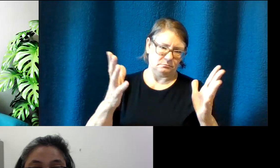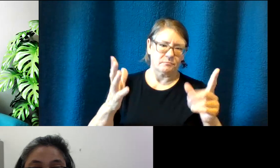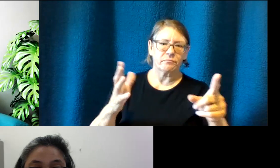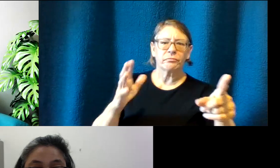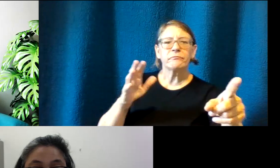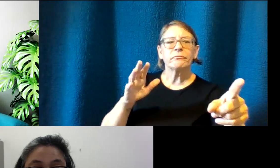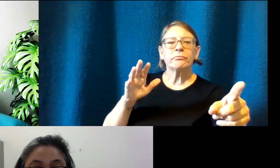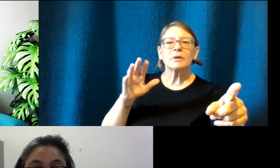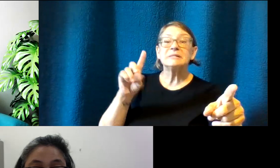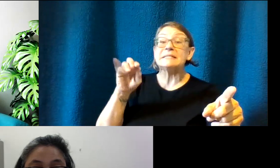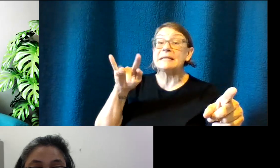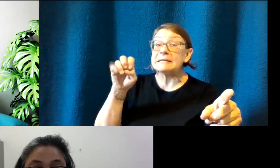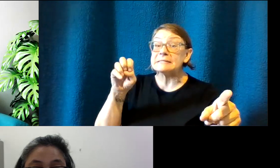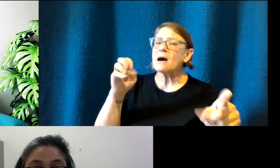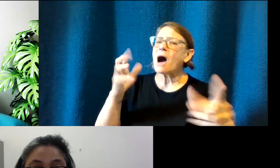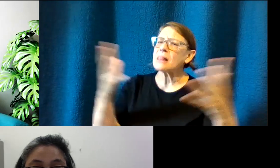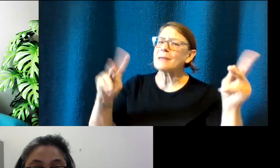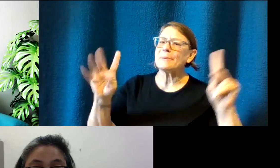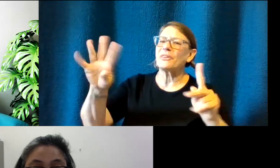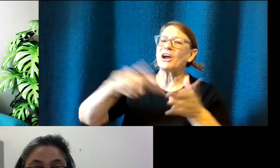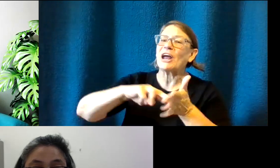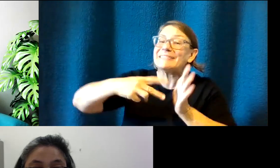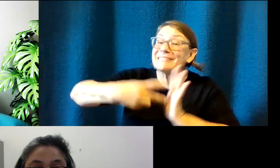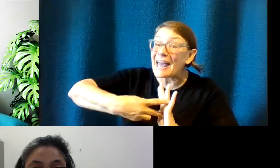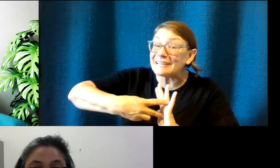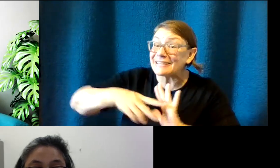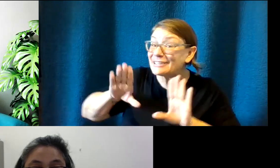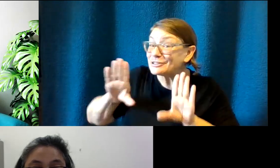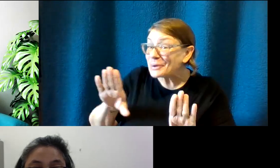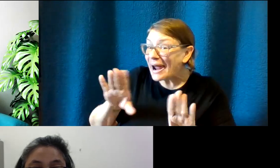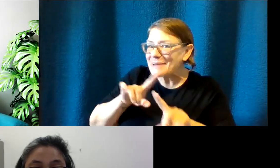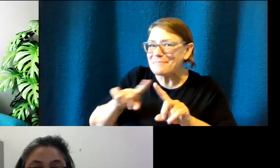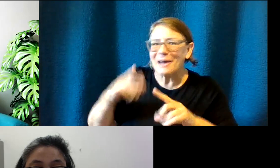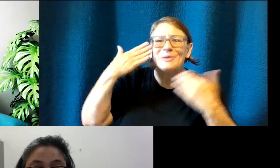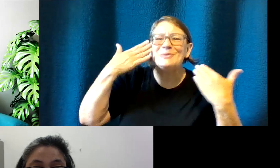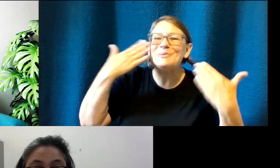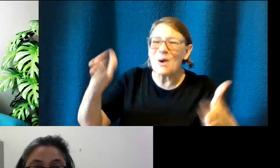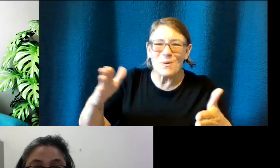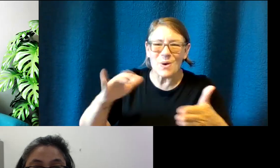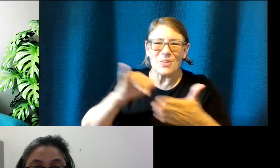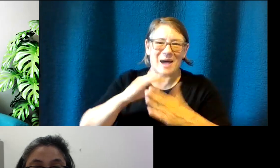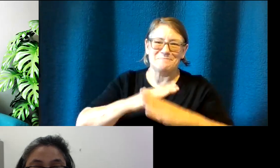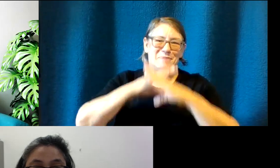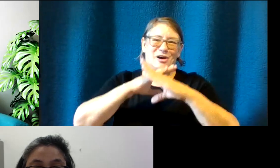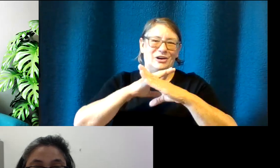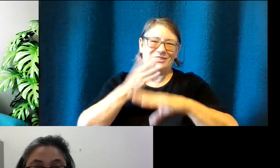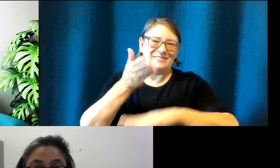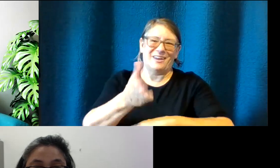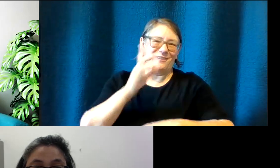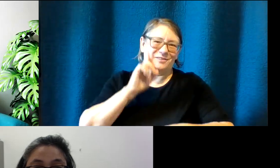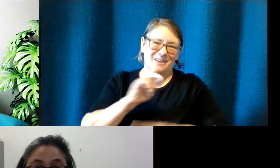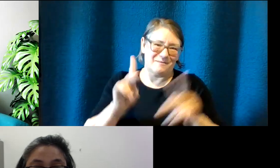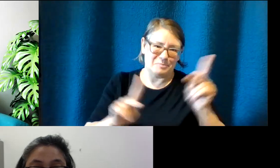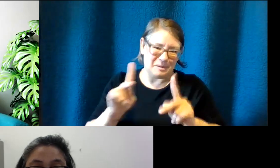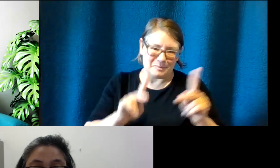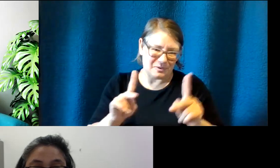a lot of people's, their intent, they just don't know. They don't know that that's an obstacle that's out there. And I feel like I